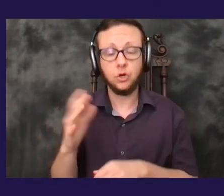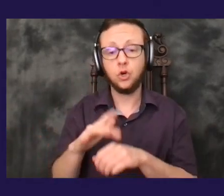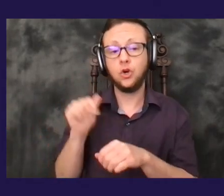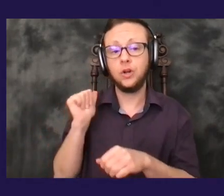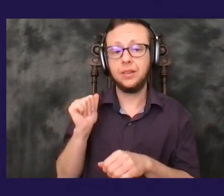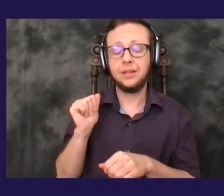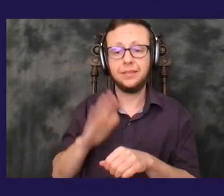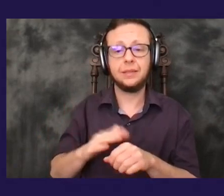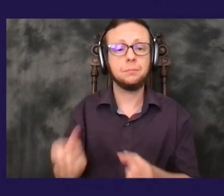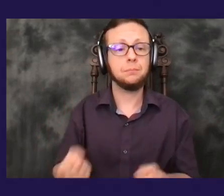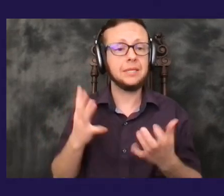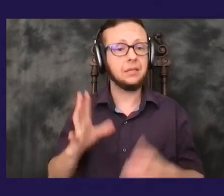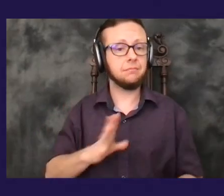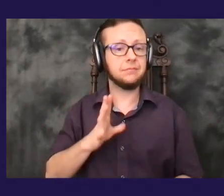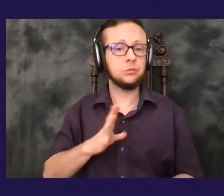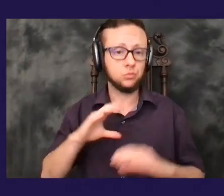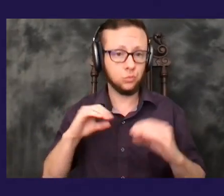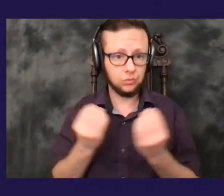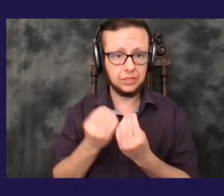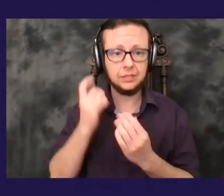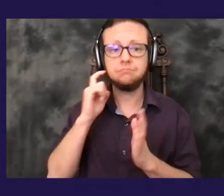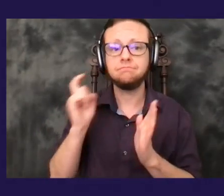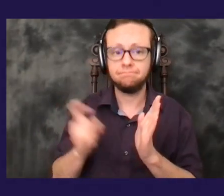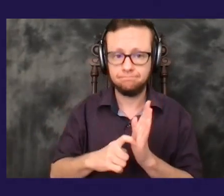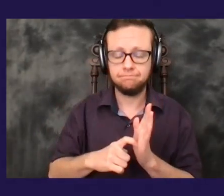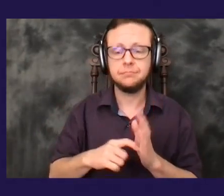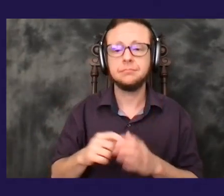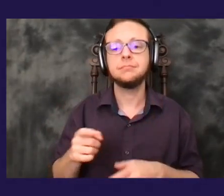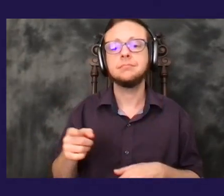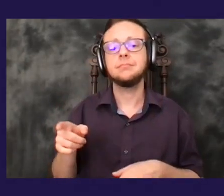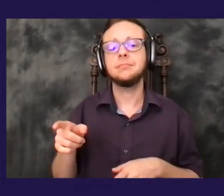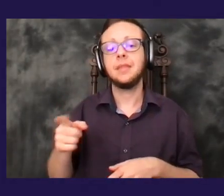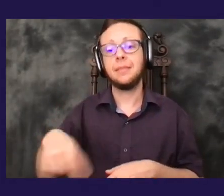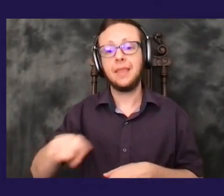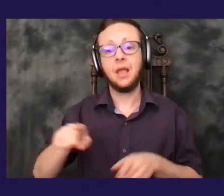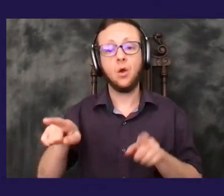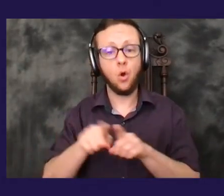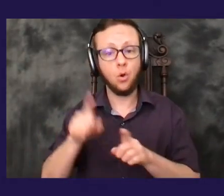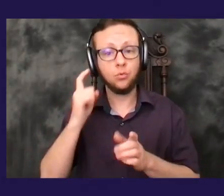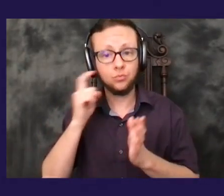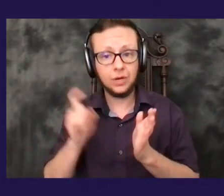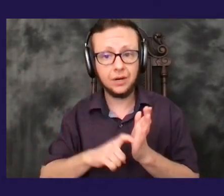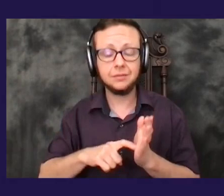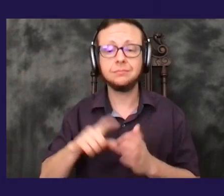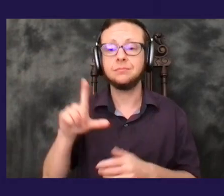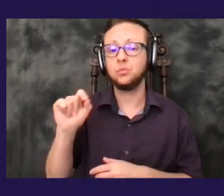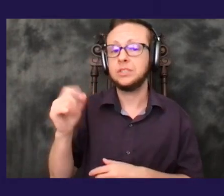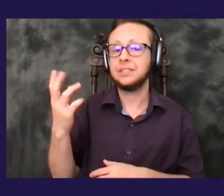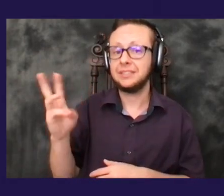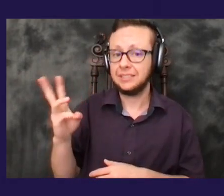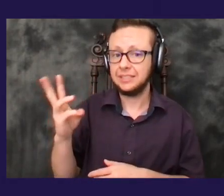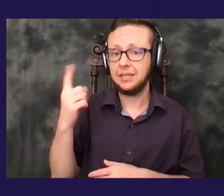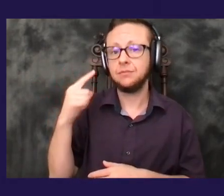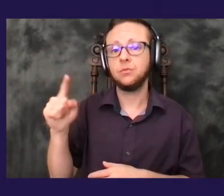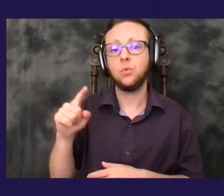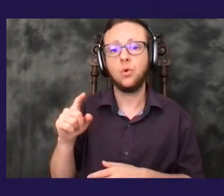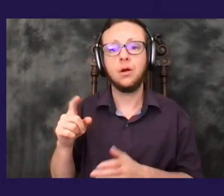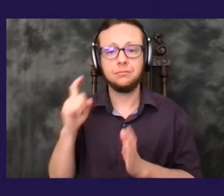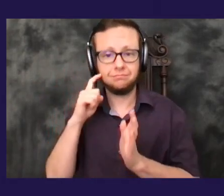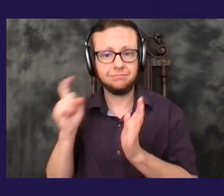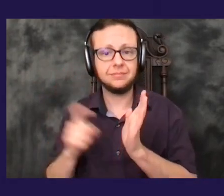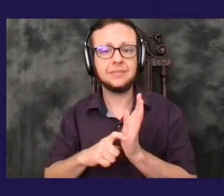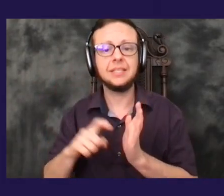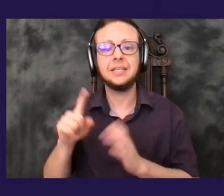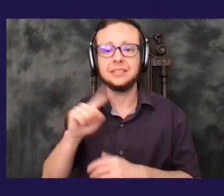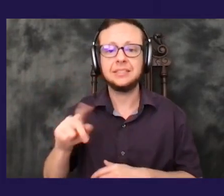organizations detected the outbreak. They also were recognized in 2016 for detecting Zika earlier and